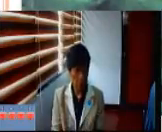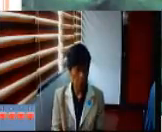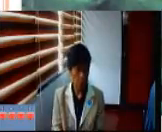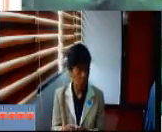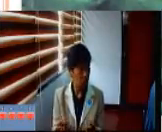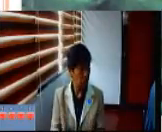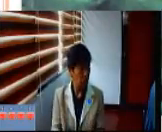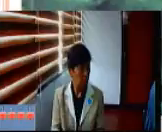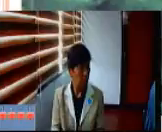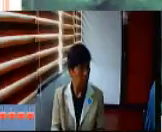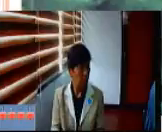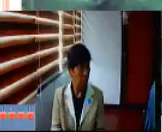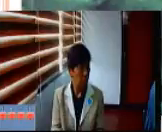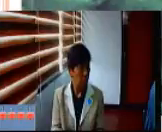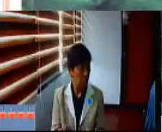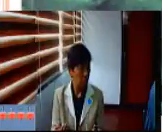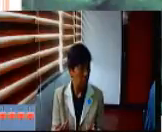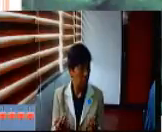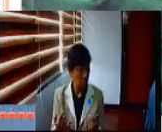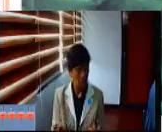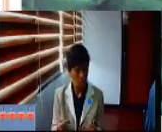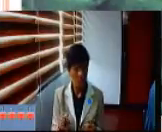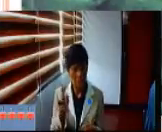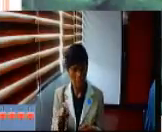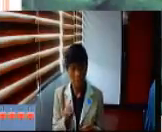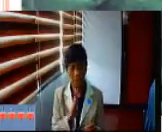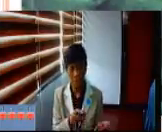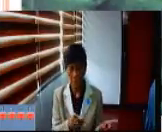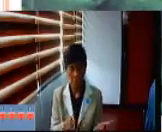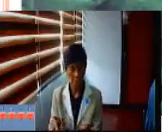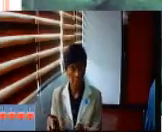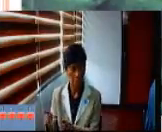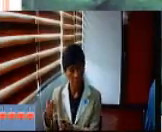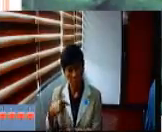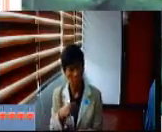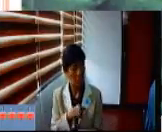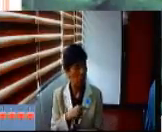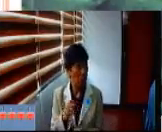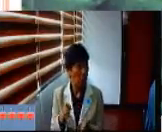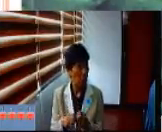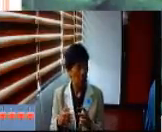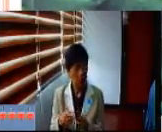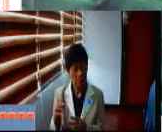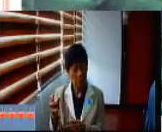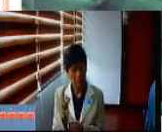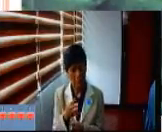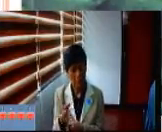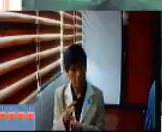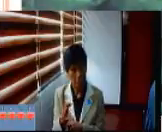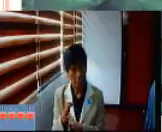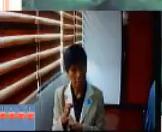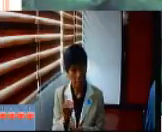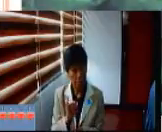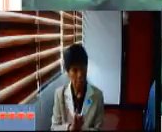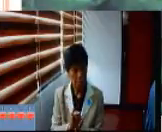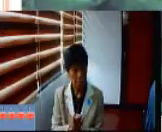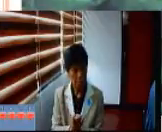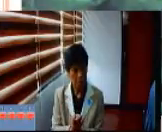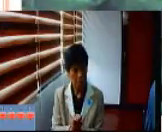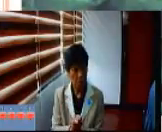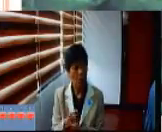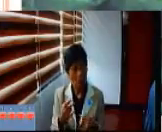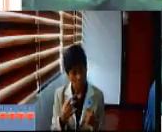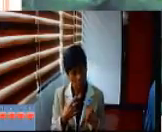of looking at it and preparing for it. Even the fisheries industry plan, for example, nakalagay po yung mga strategies na